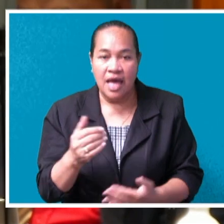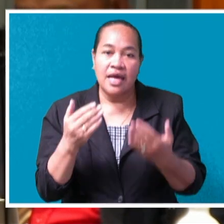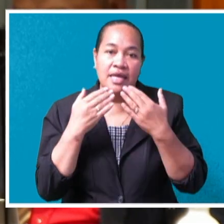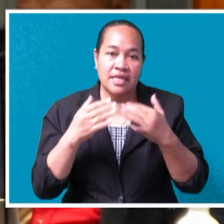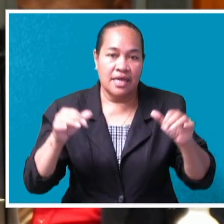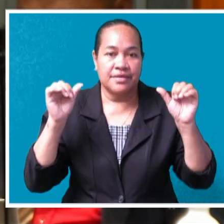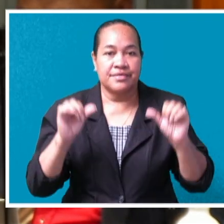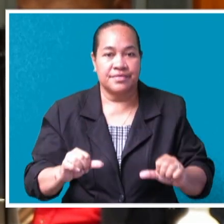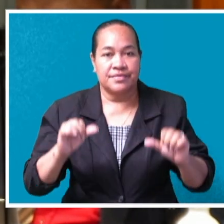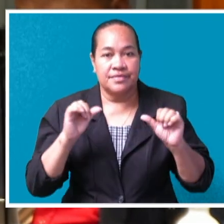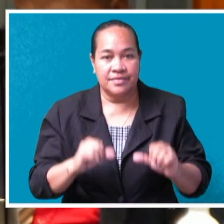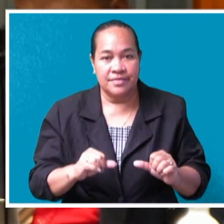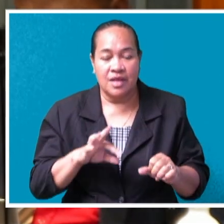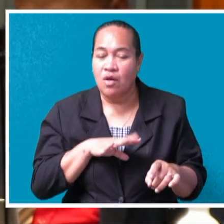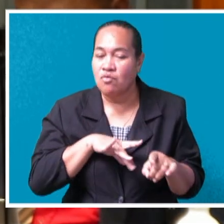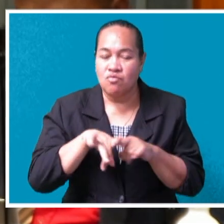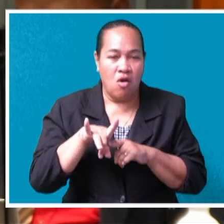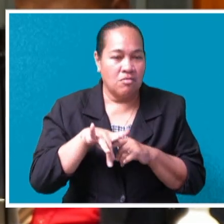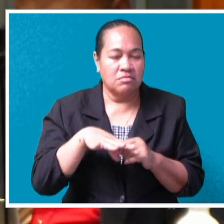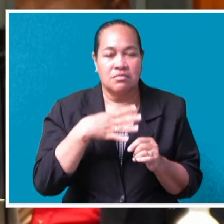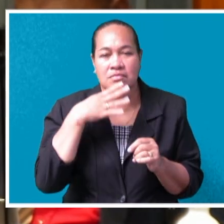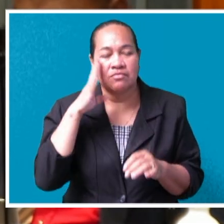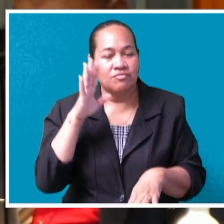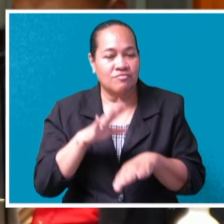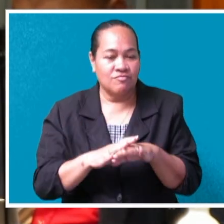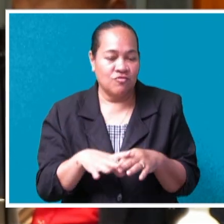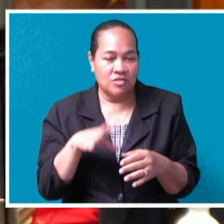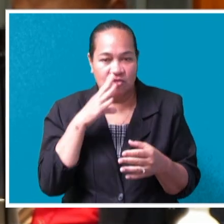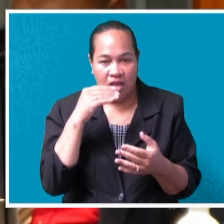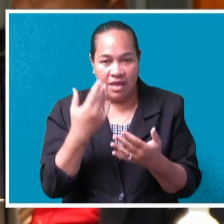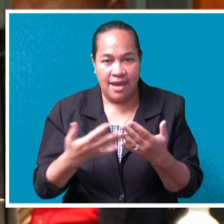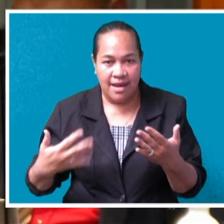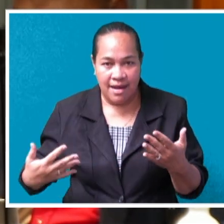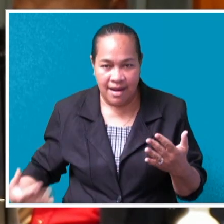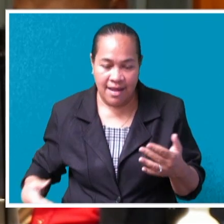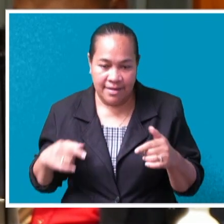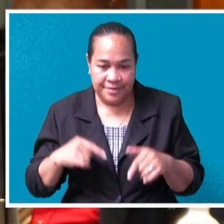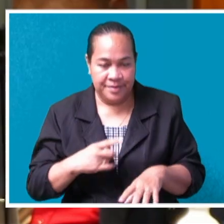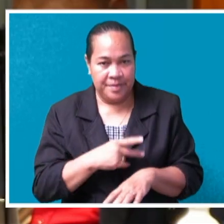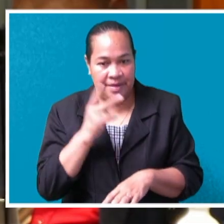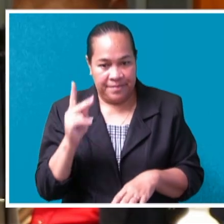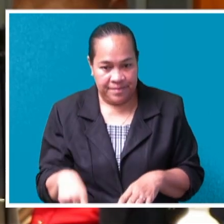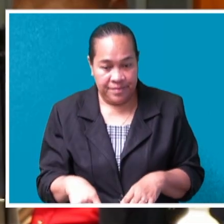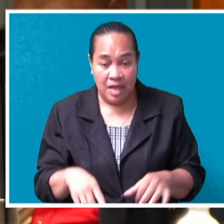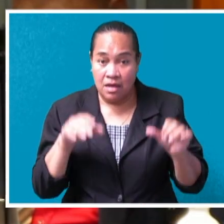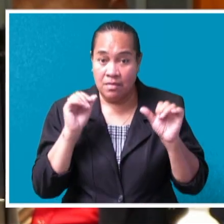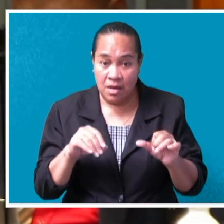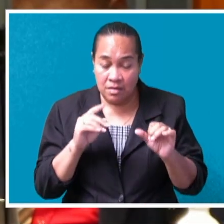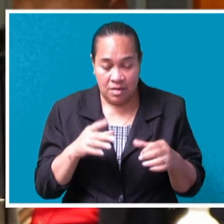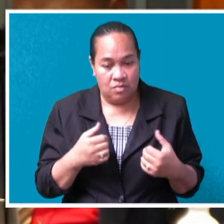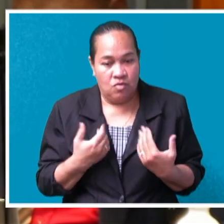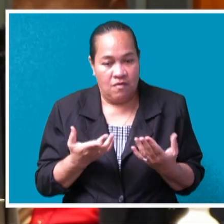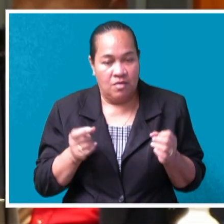his most gracious address to this Honourable House. The President's address provides an opportunity